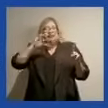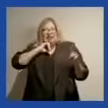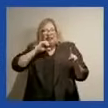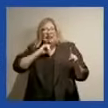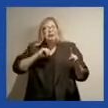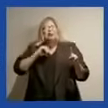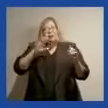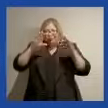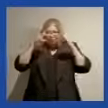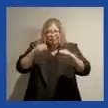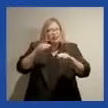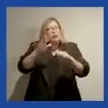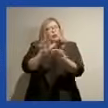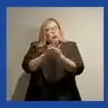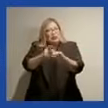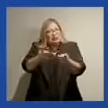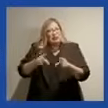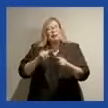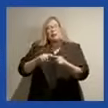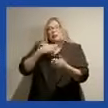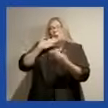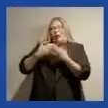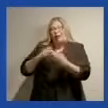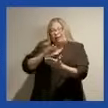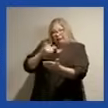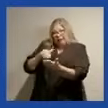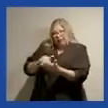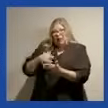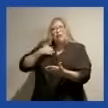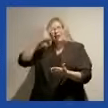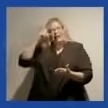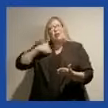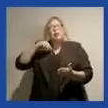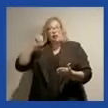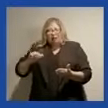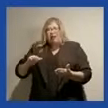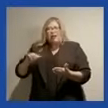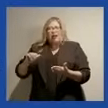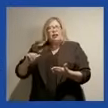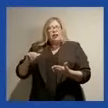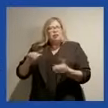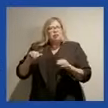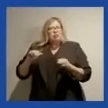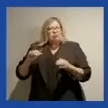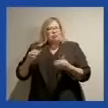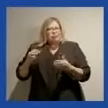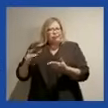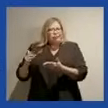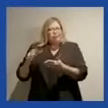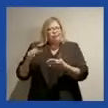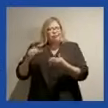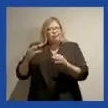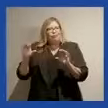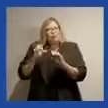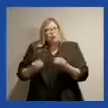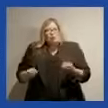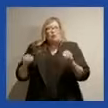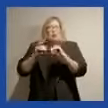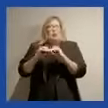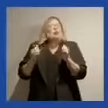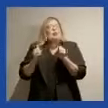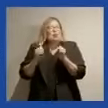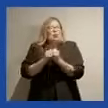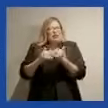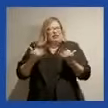wellness centers, and we think we actually could deliver even more bang for the existing buck, as they